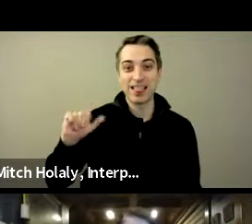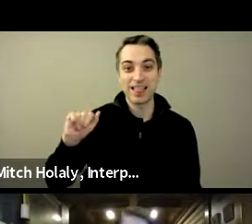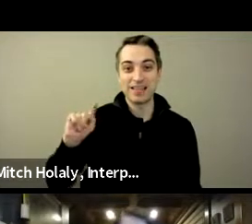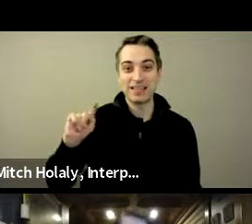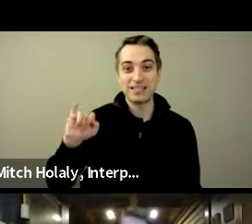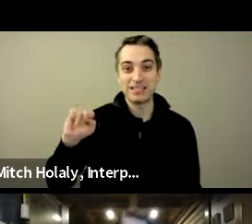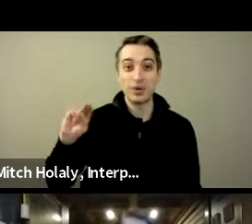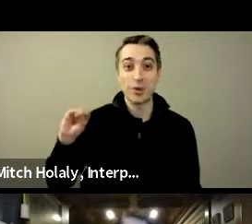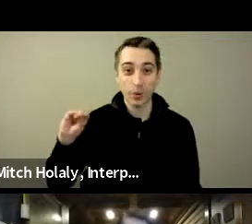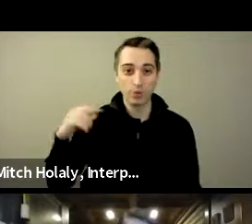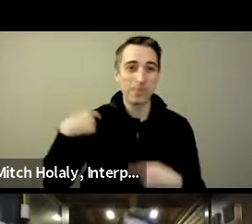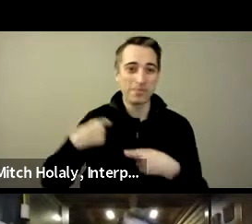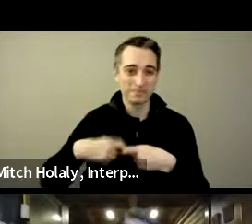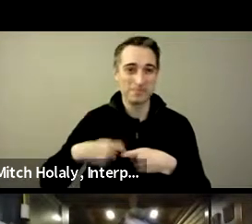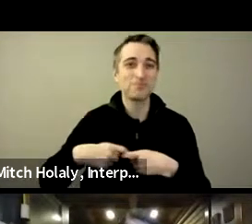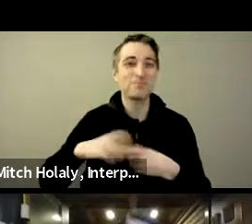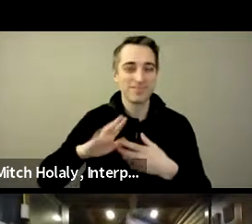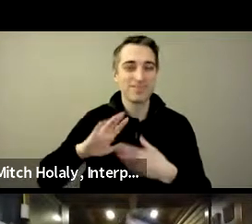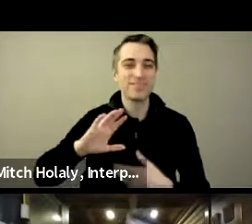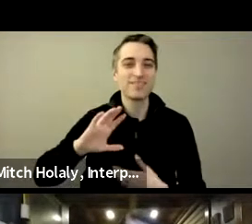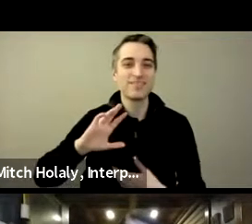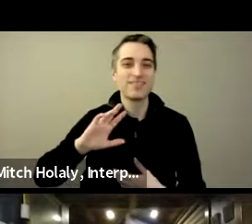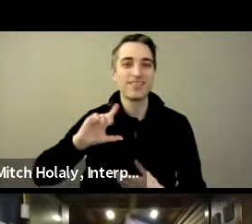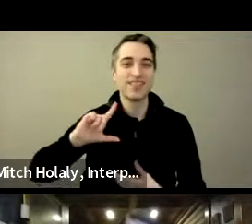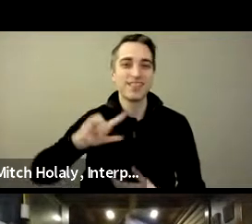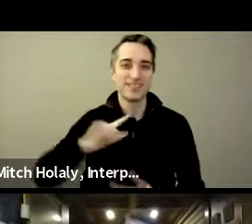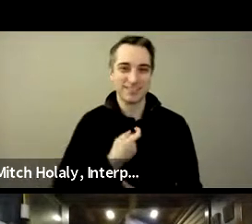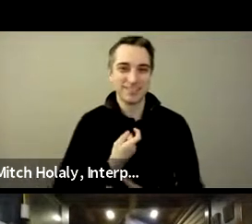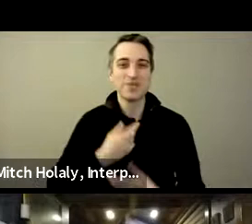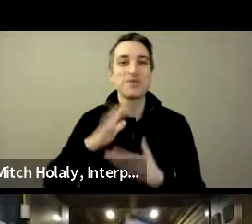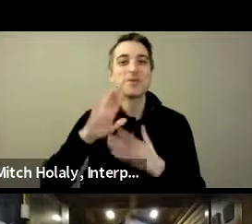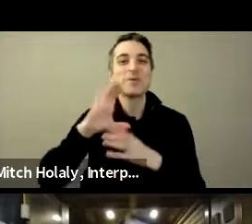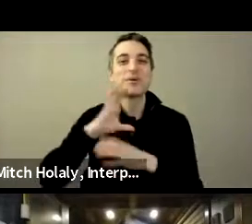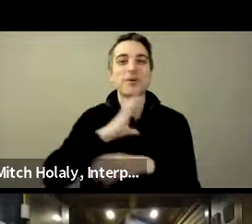and Felipe Lopez Sostetia, who is the executive director.